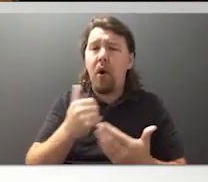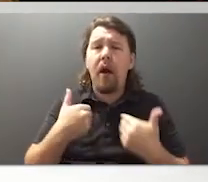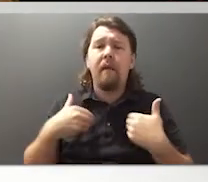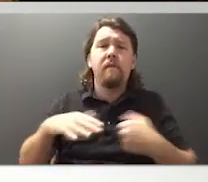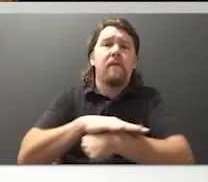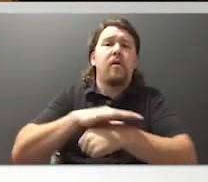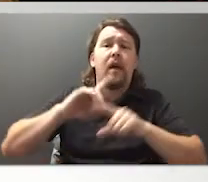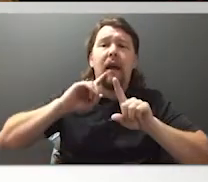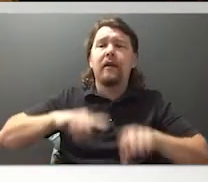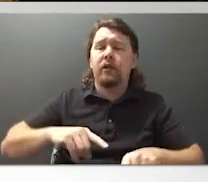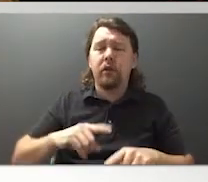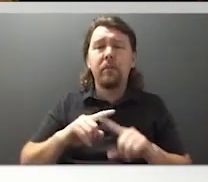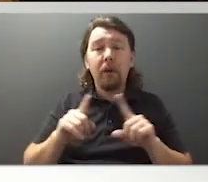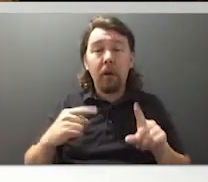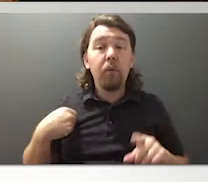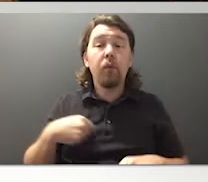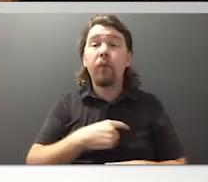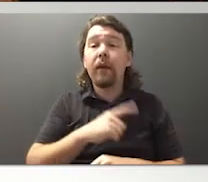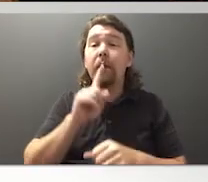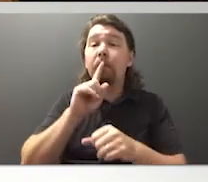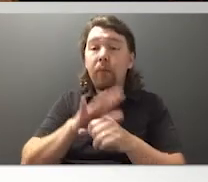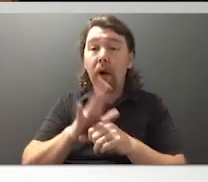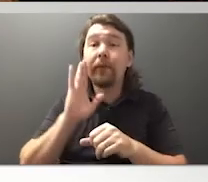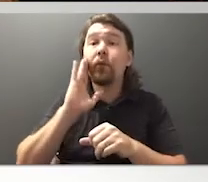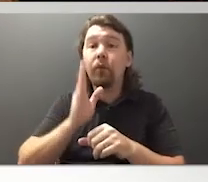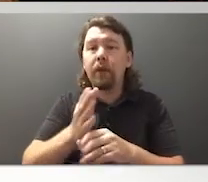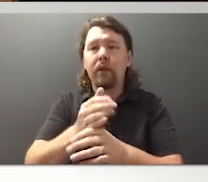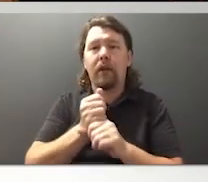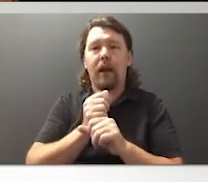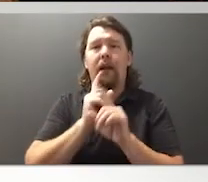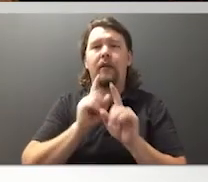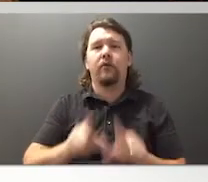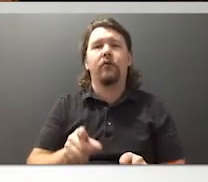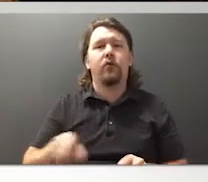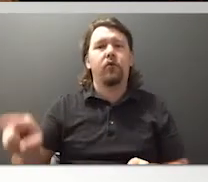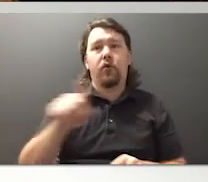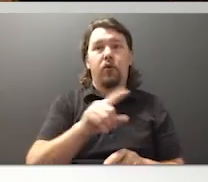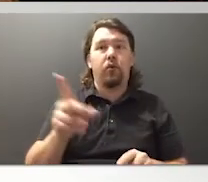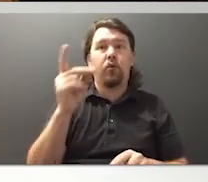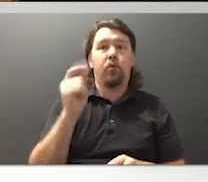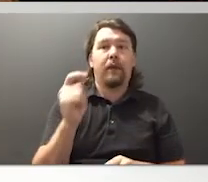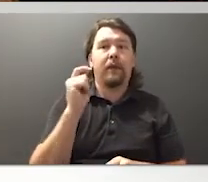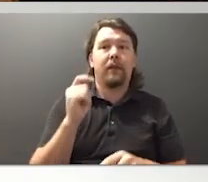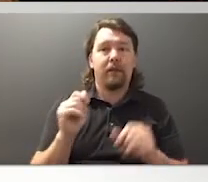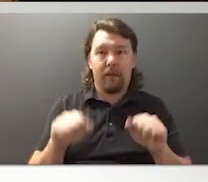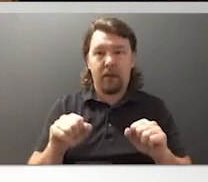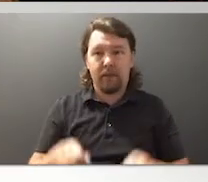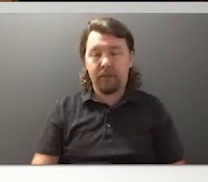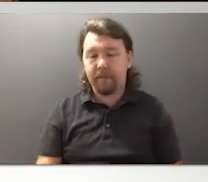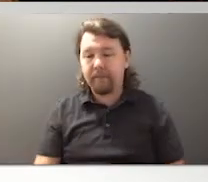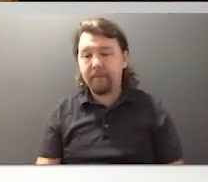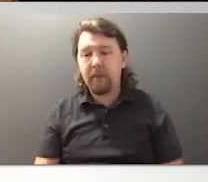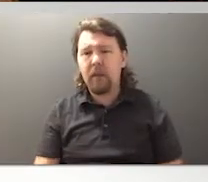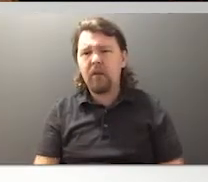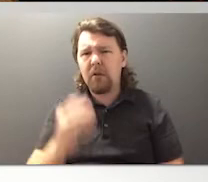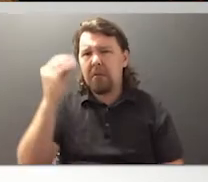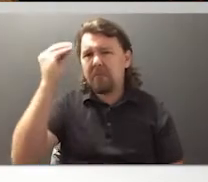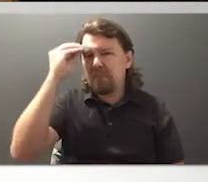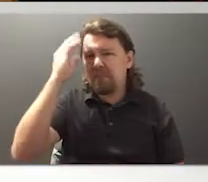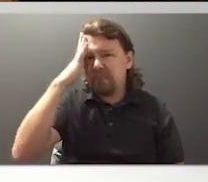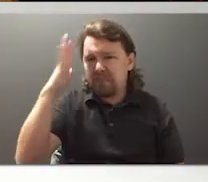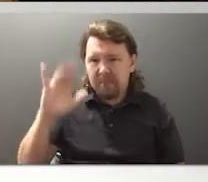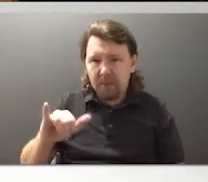we will do is promise to get those answers to you as quickly as we can. So just keep that in mind.